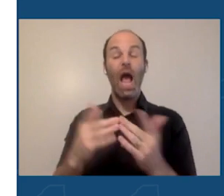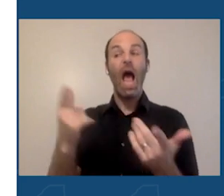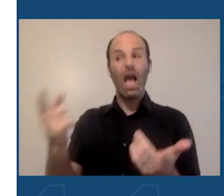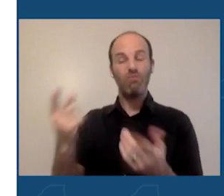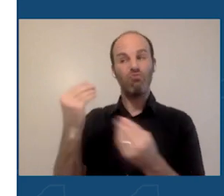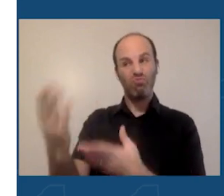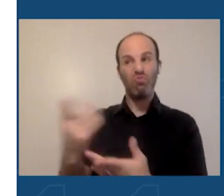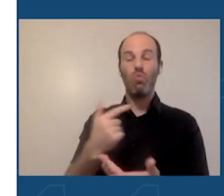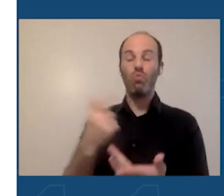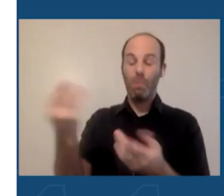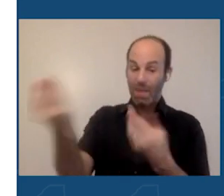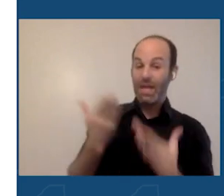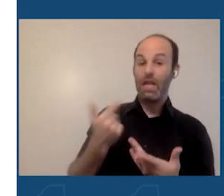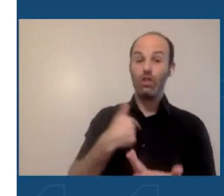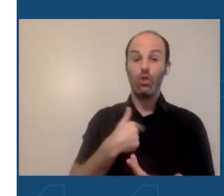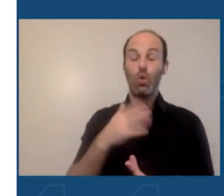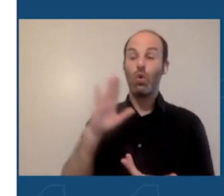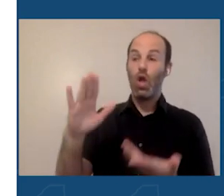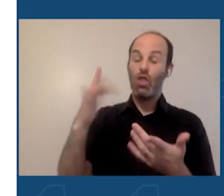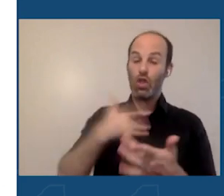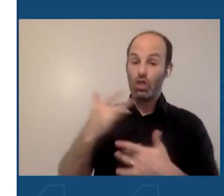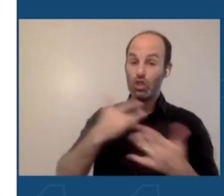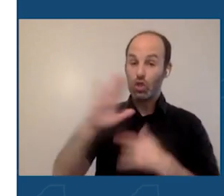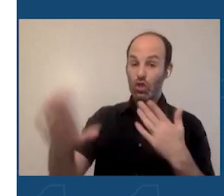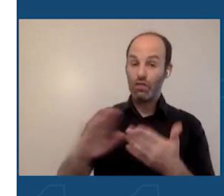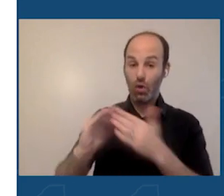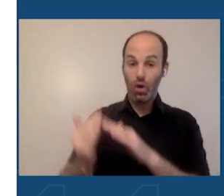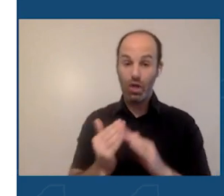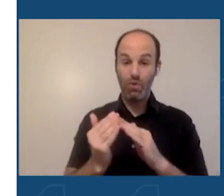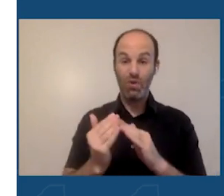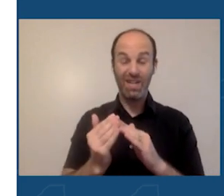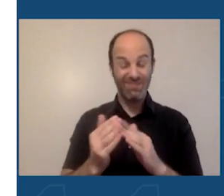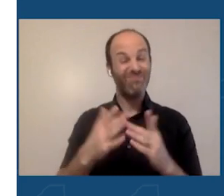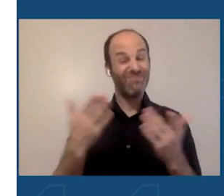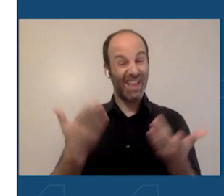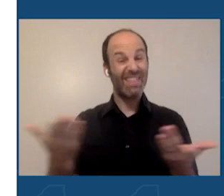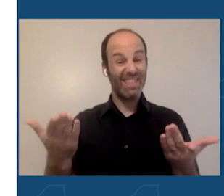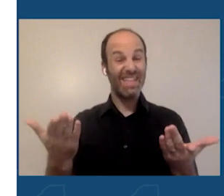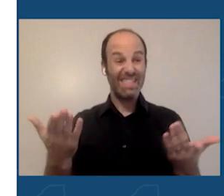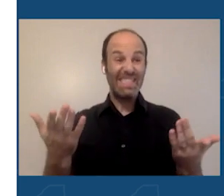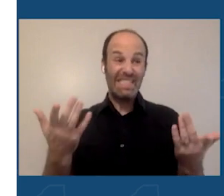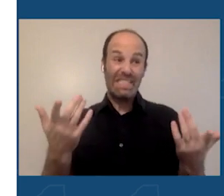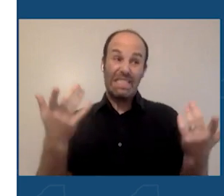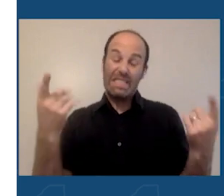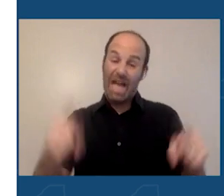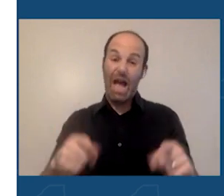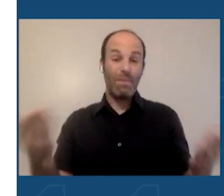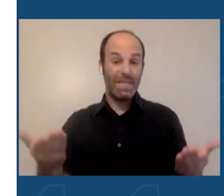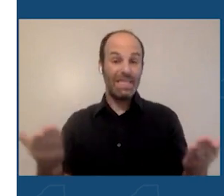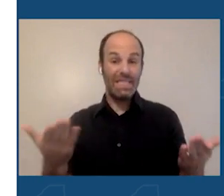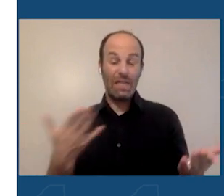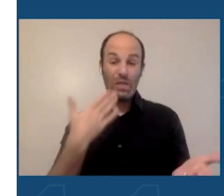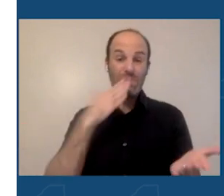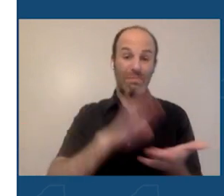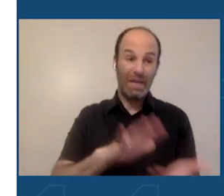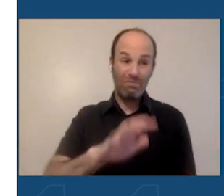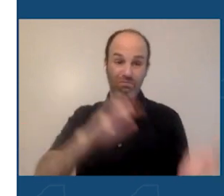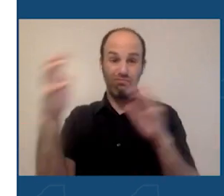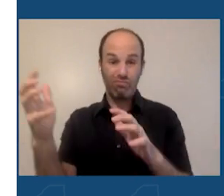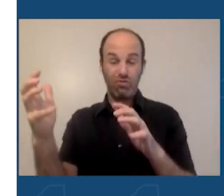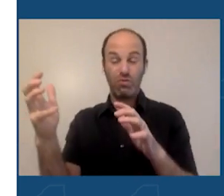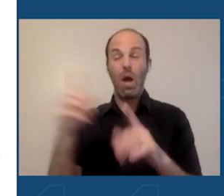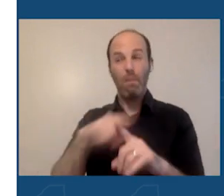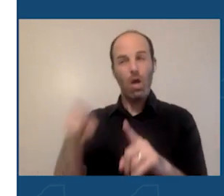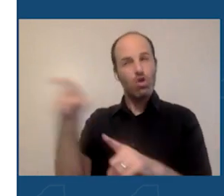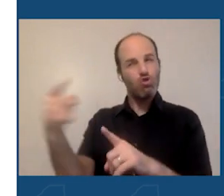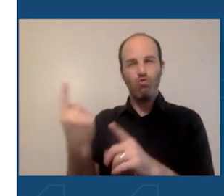when things really get bad here. And we've seen some tough times for this community, but you've always been a steady voice, and I've enjoyed our